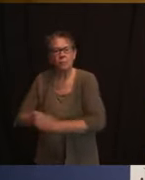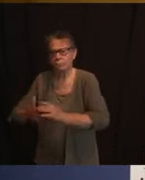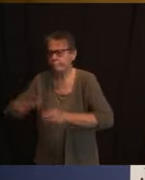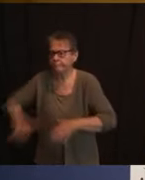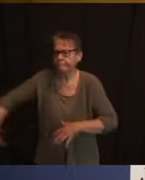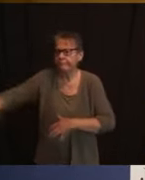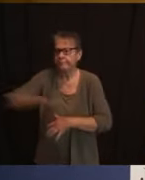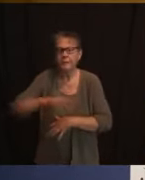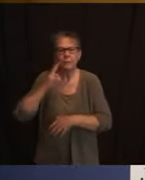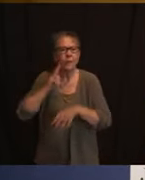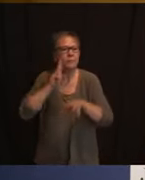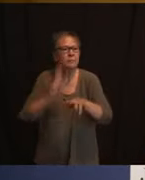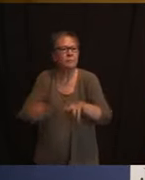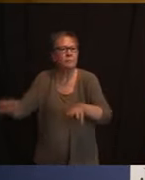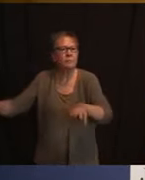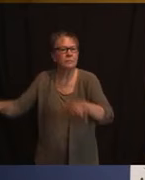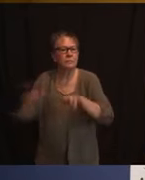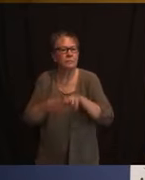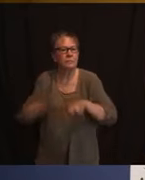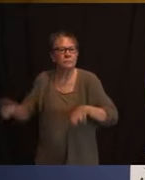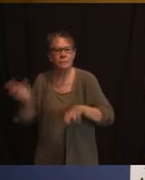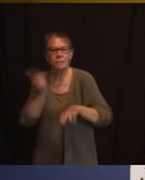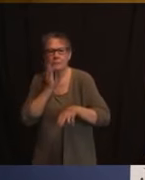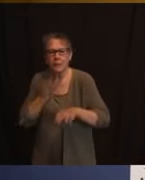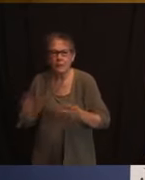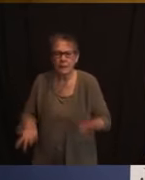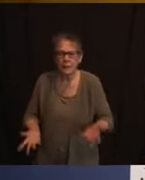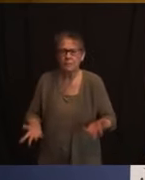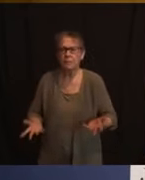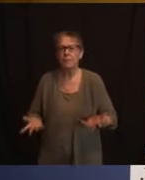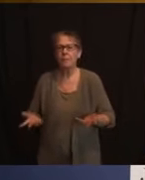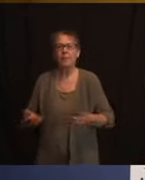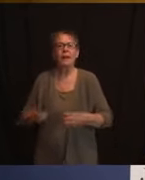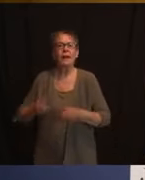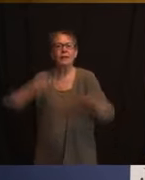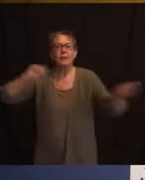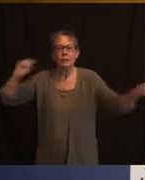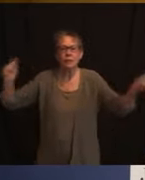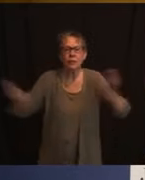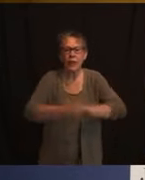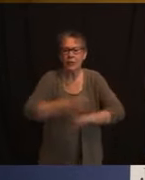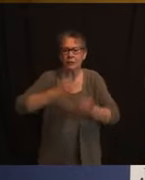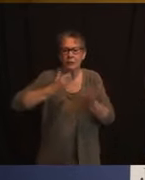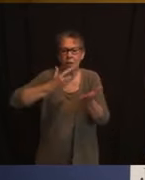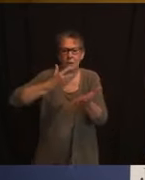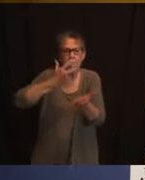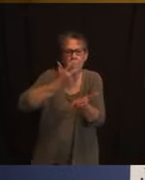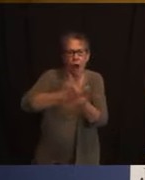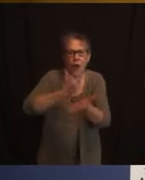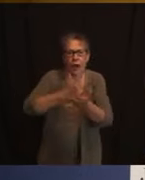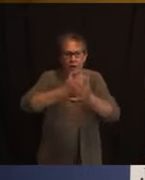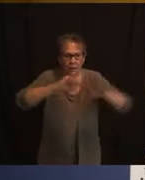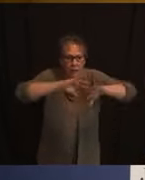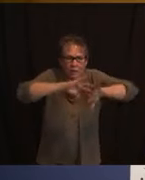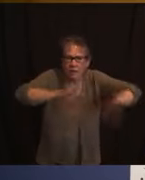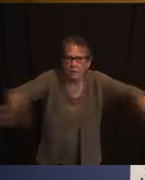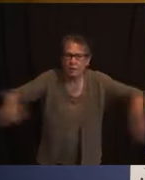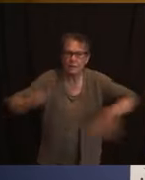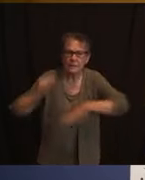by bridging the gap between patients and their loved ones who have been unable to visit them. At the same